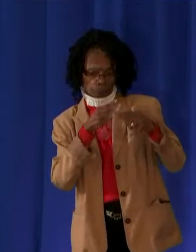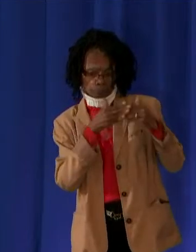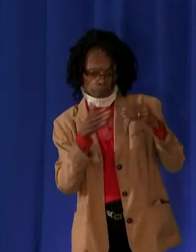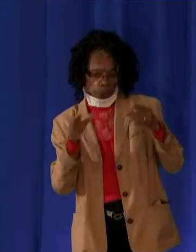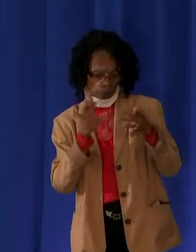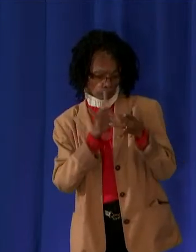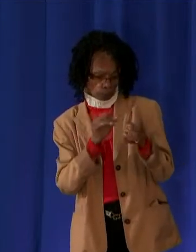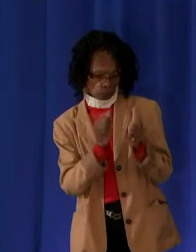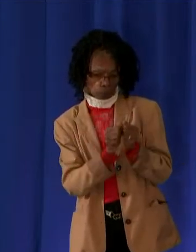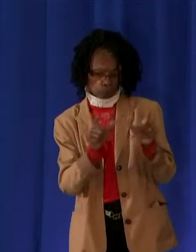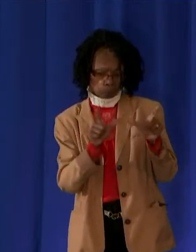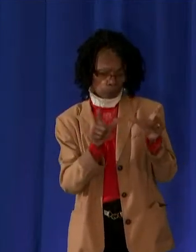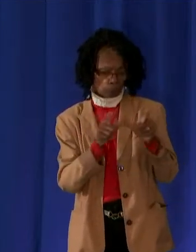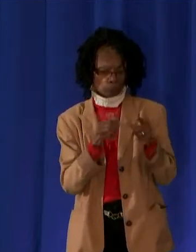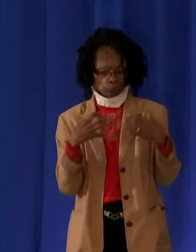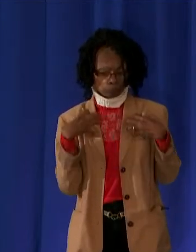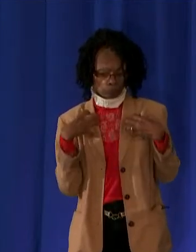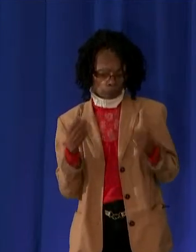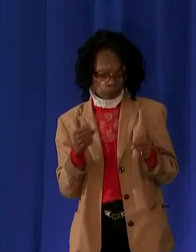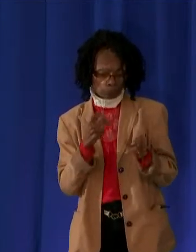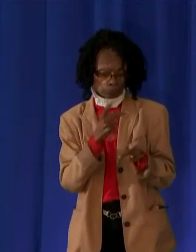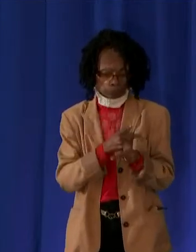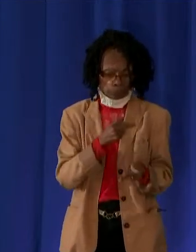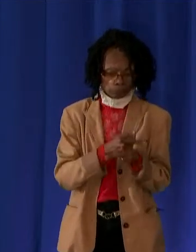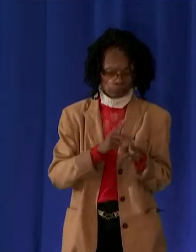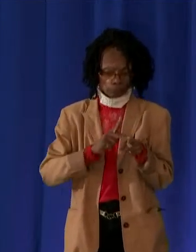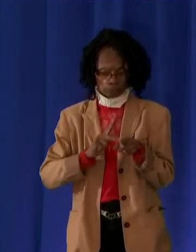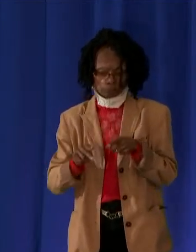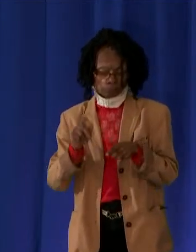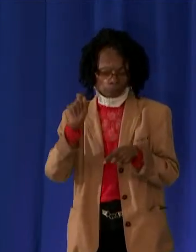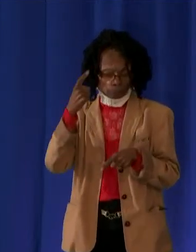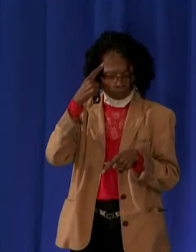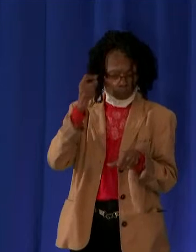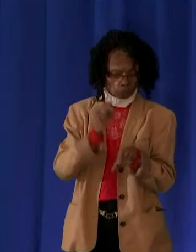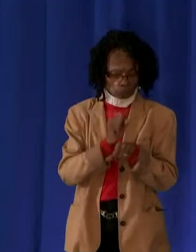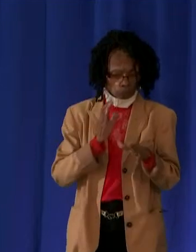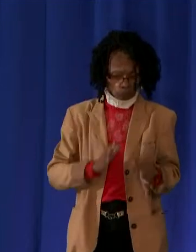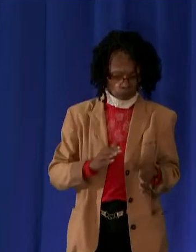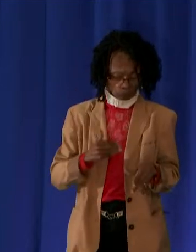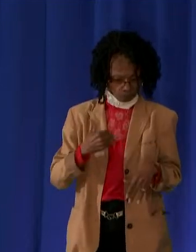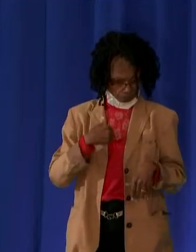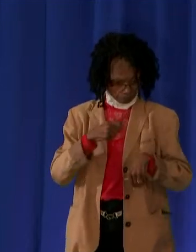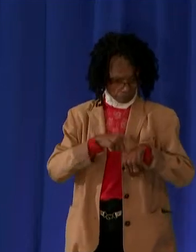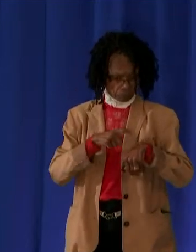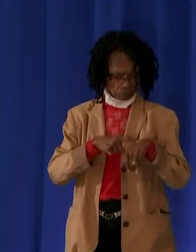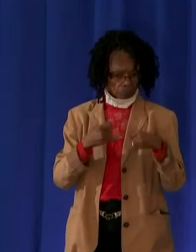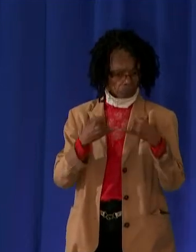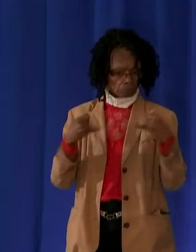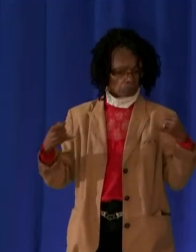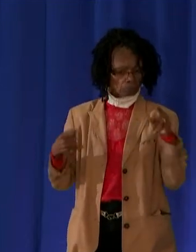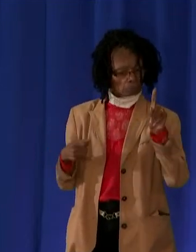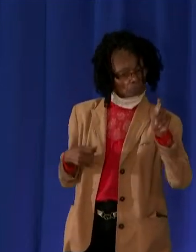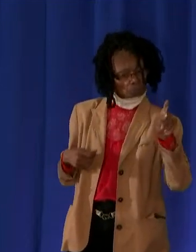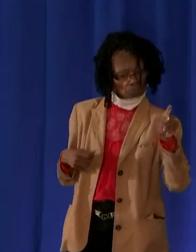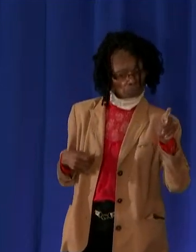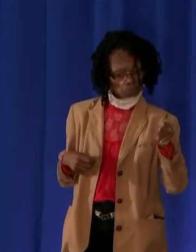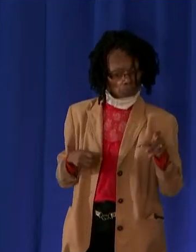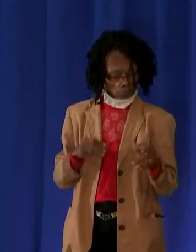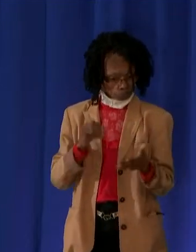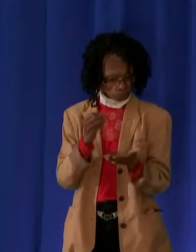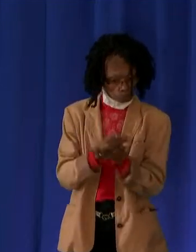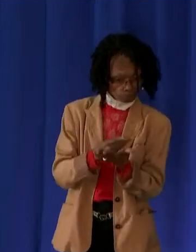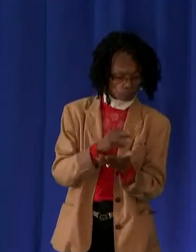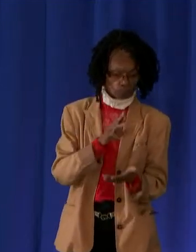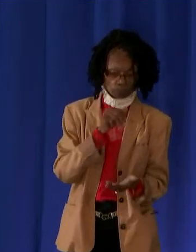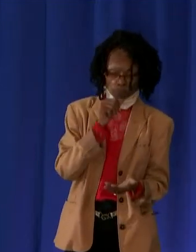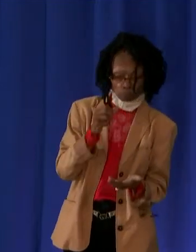licensed healthcare professionals and government workers. Is there a timeline at this point for those to be approved